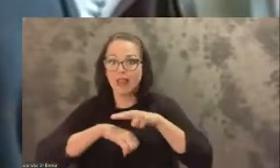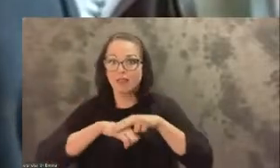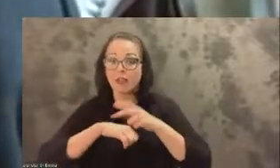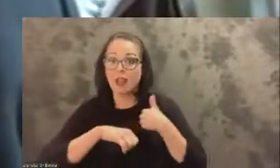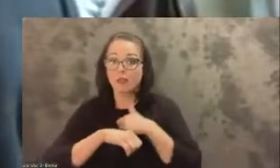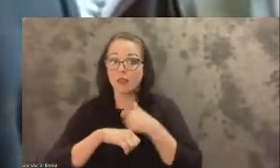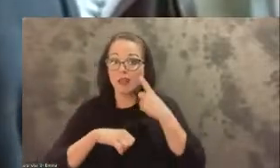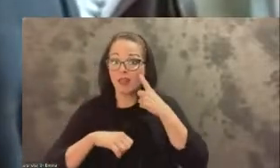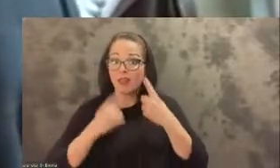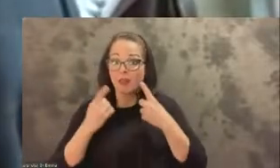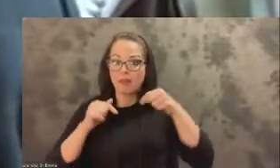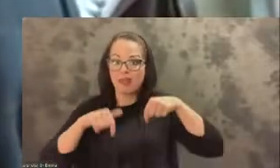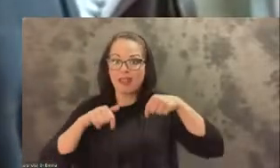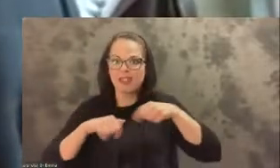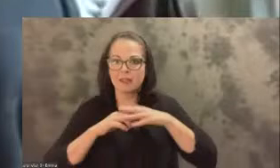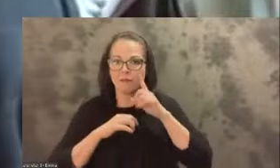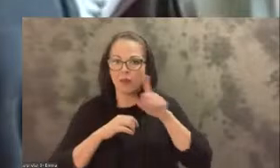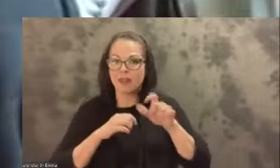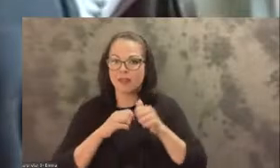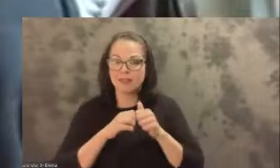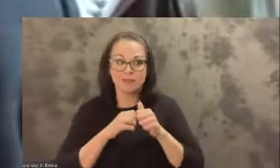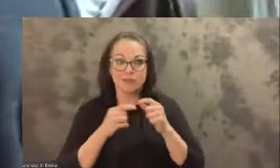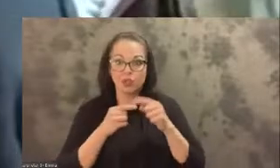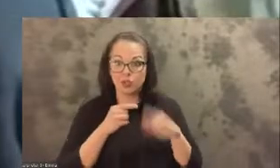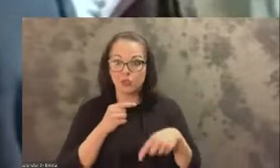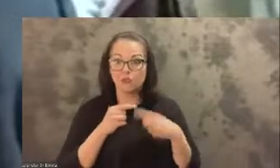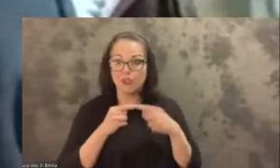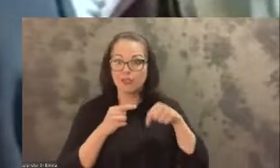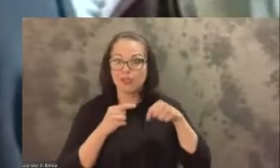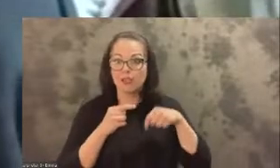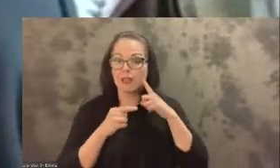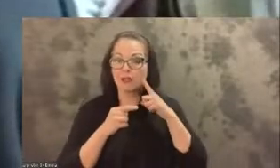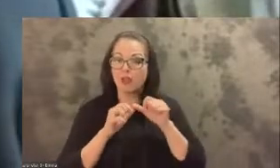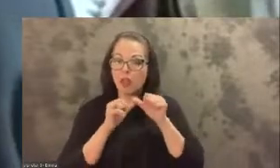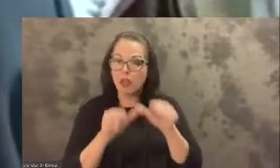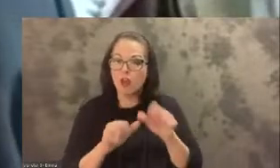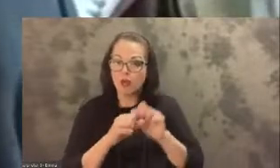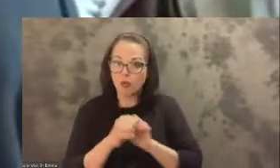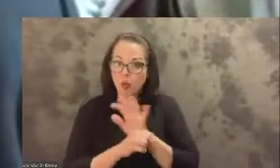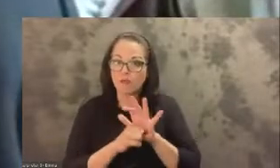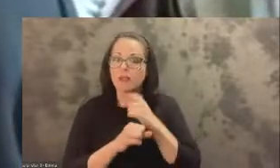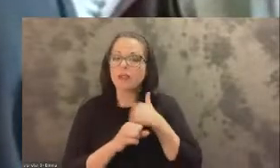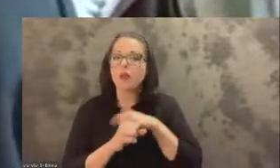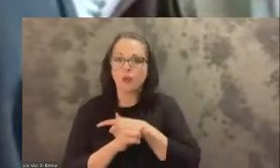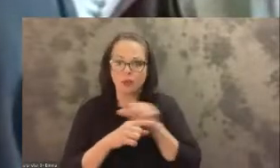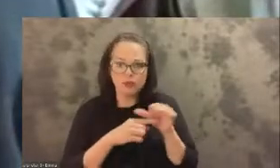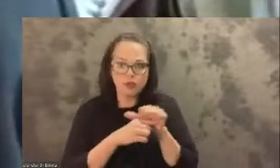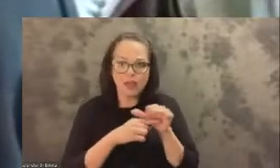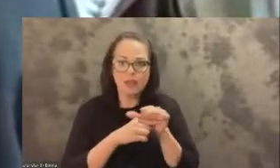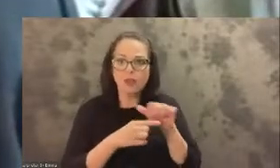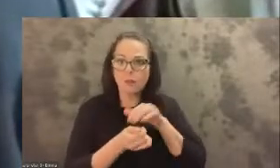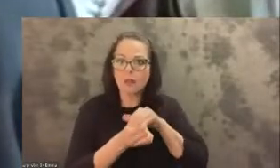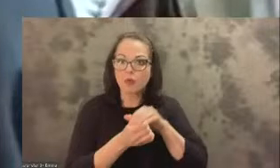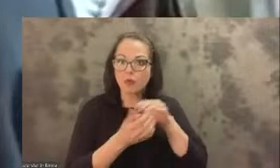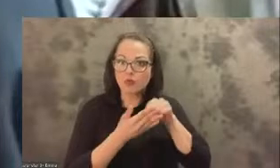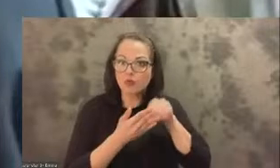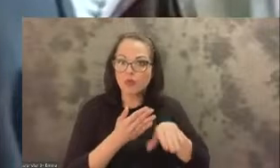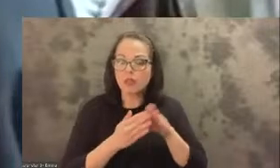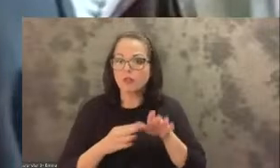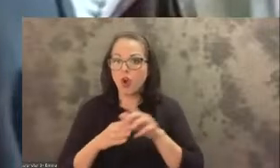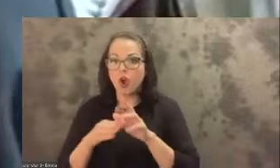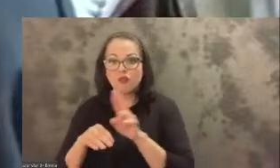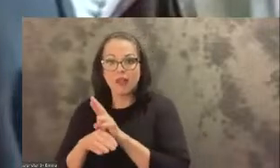sprint, long COVID, in ensuring that we are training and instilling that into our medical students, our residents, but also those of